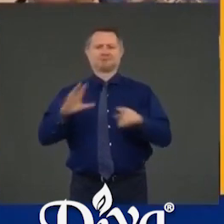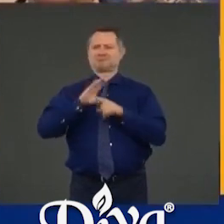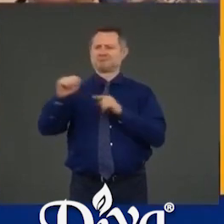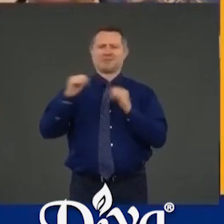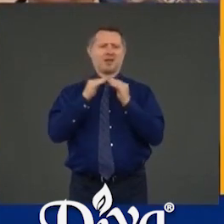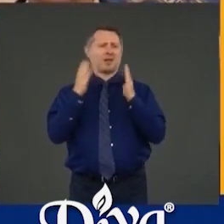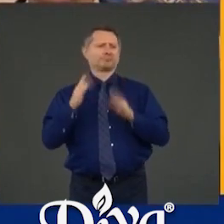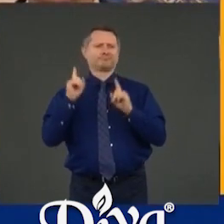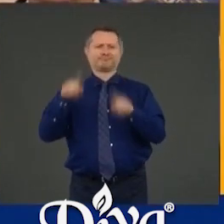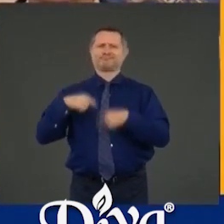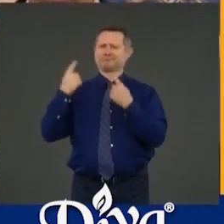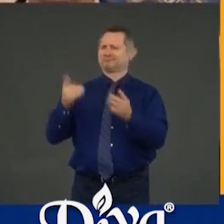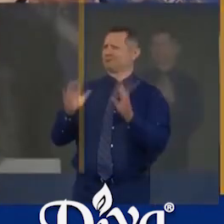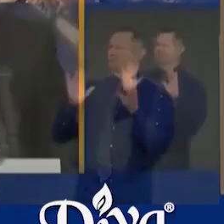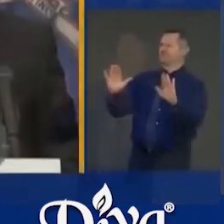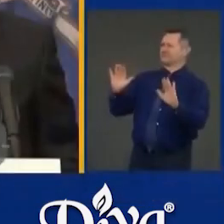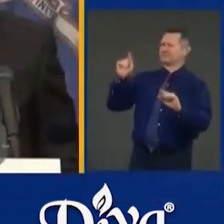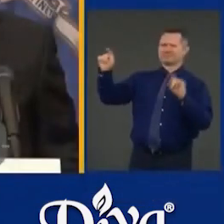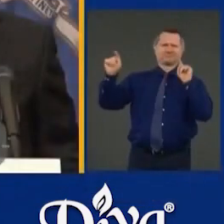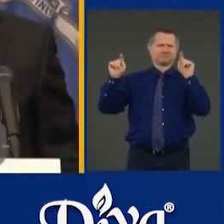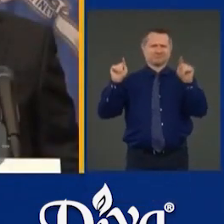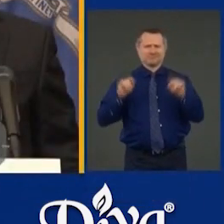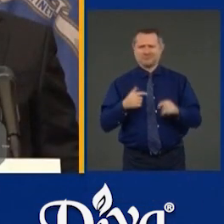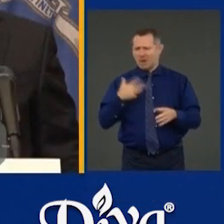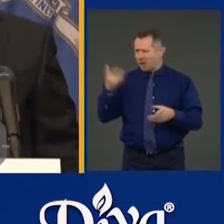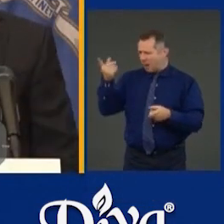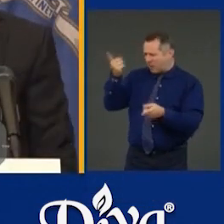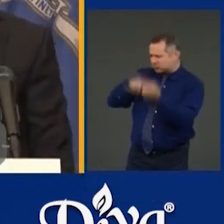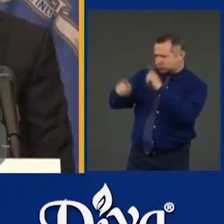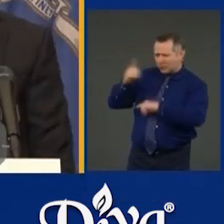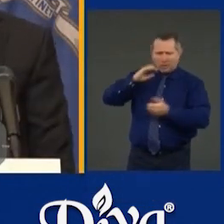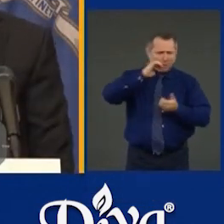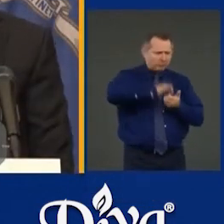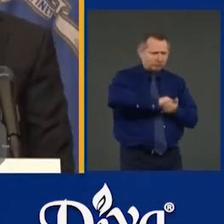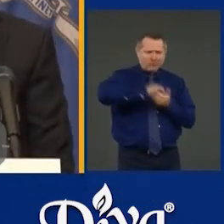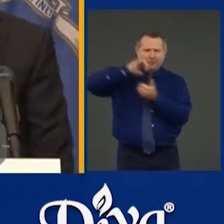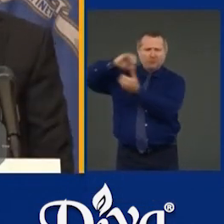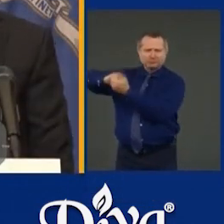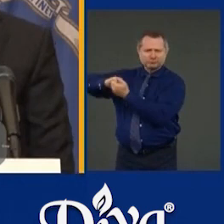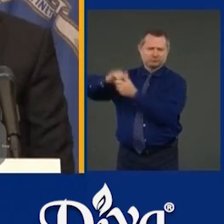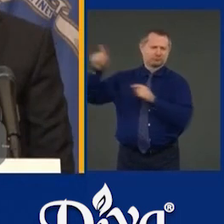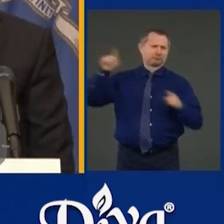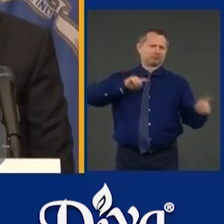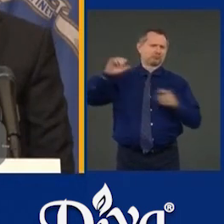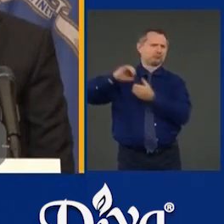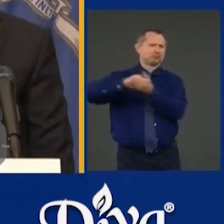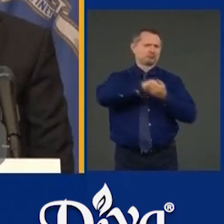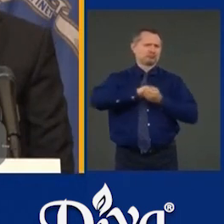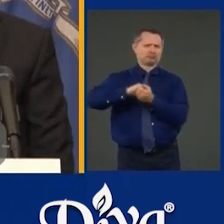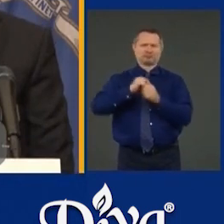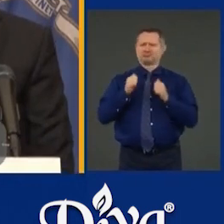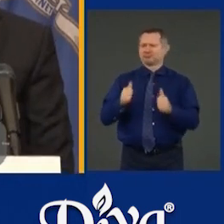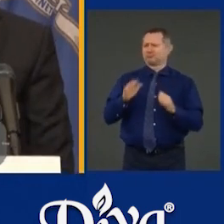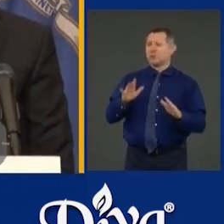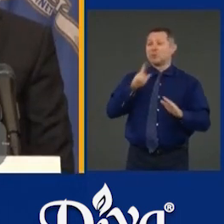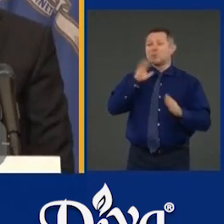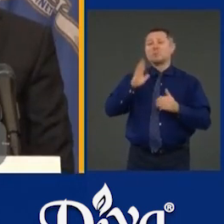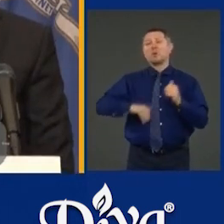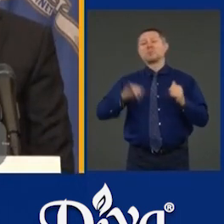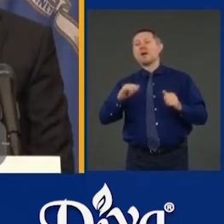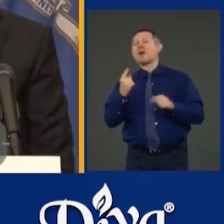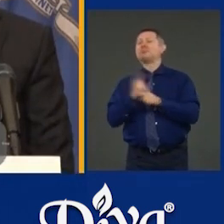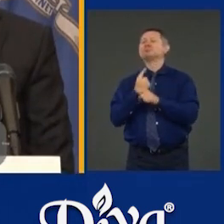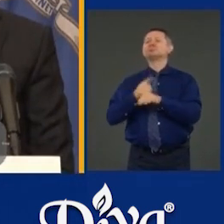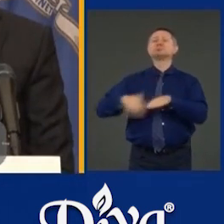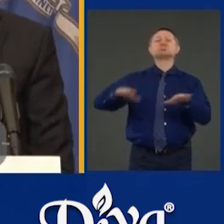situation. We've been mutually supportive and mutually helpful beyond the normal government relations or